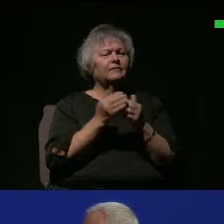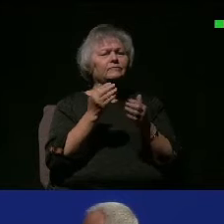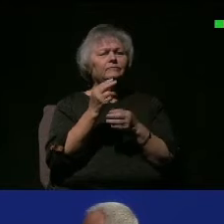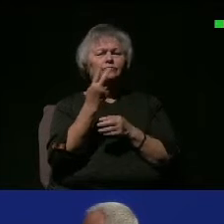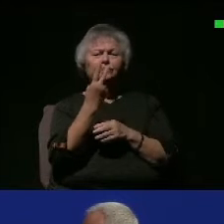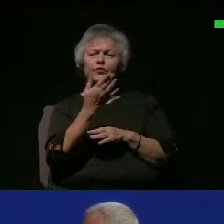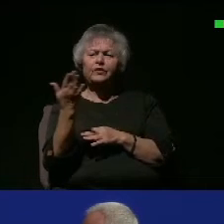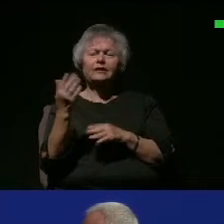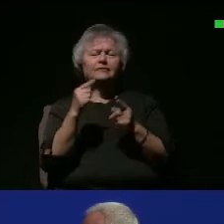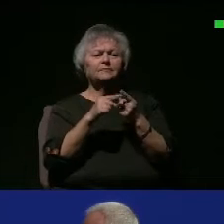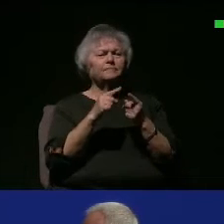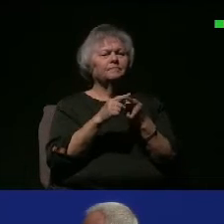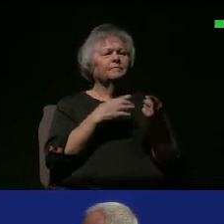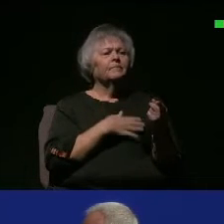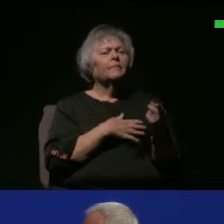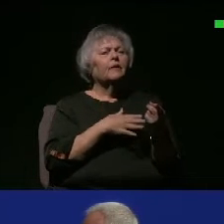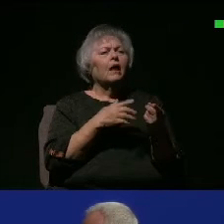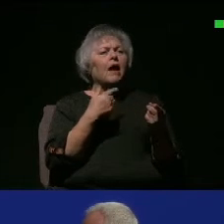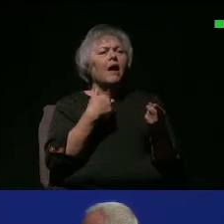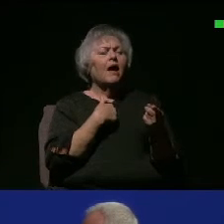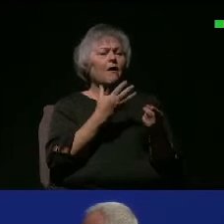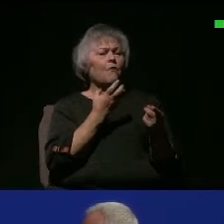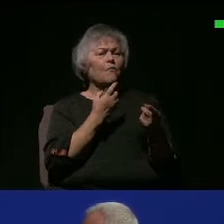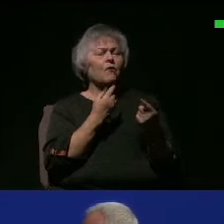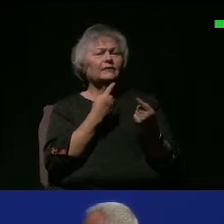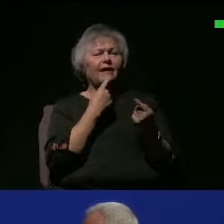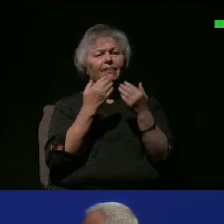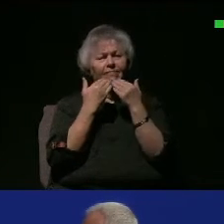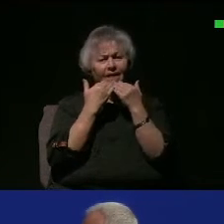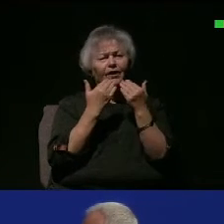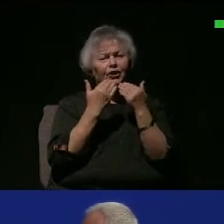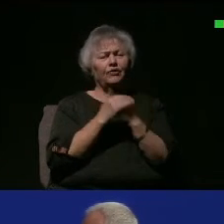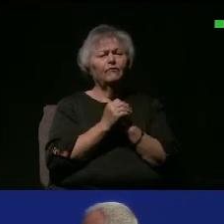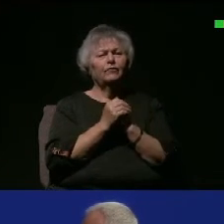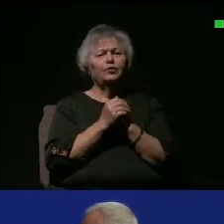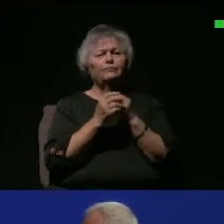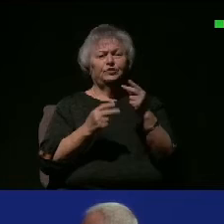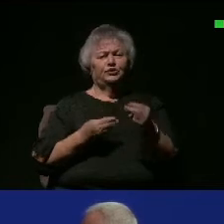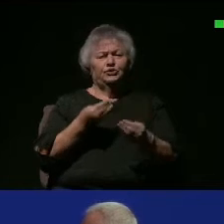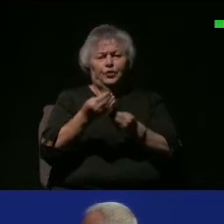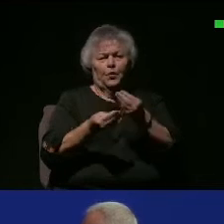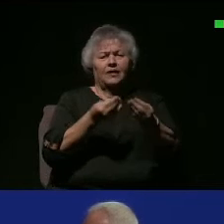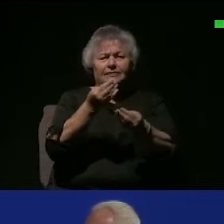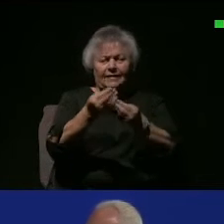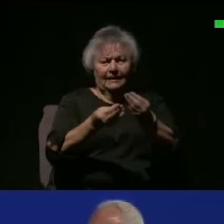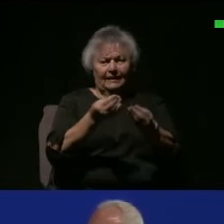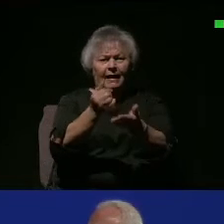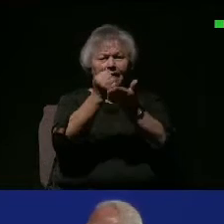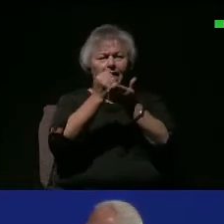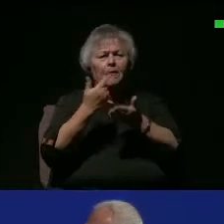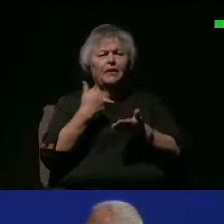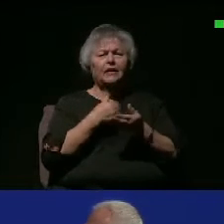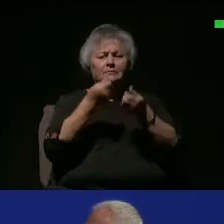one, I want to echo Benji's words, thanking you for your generosity and helping us to be a blessing to